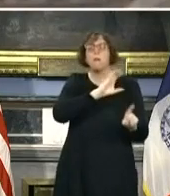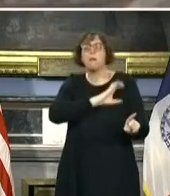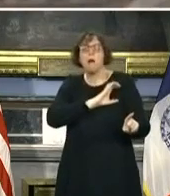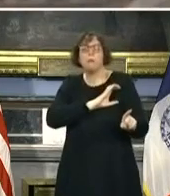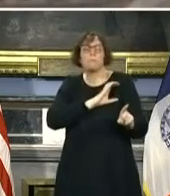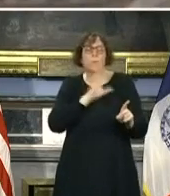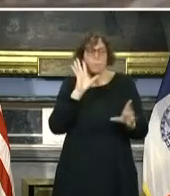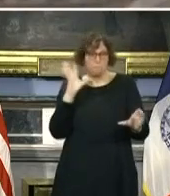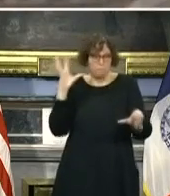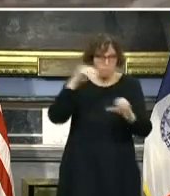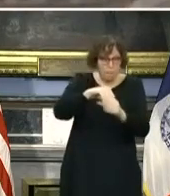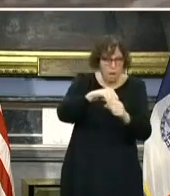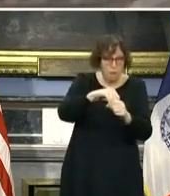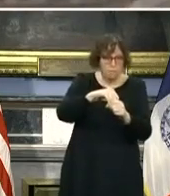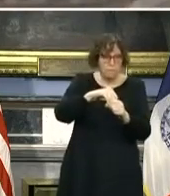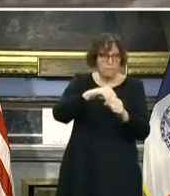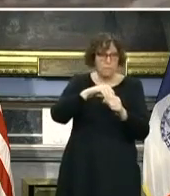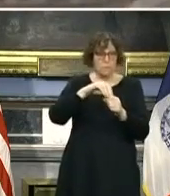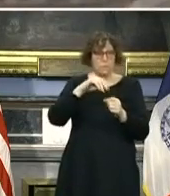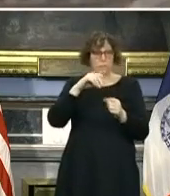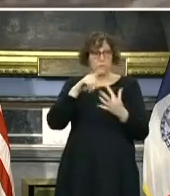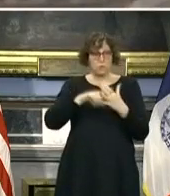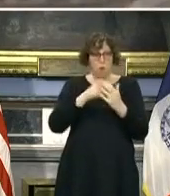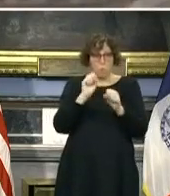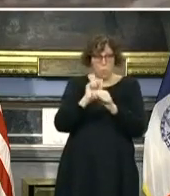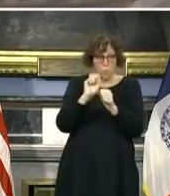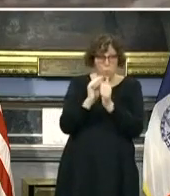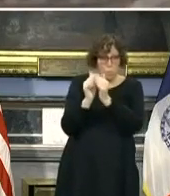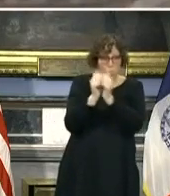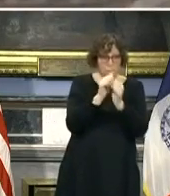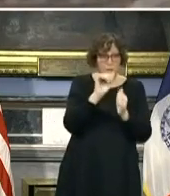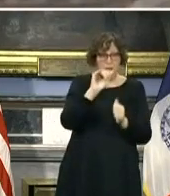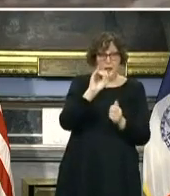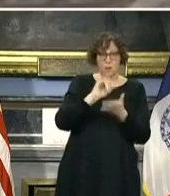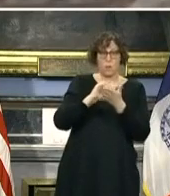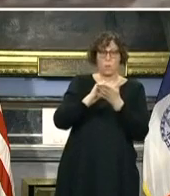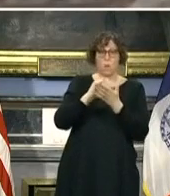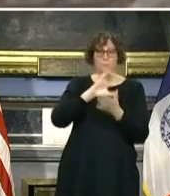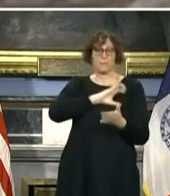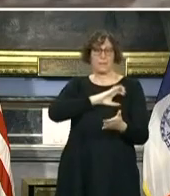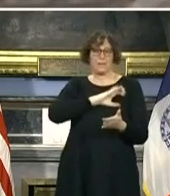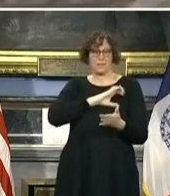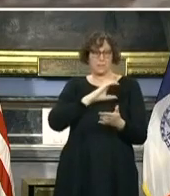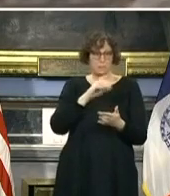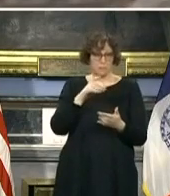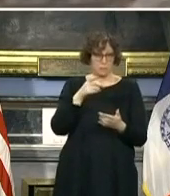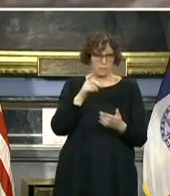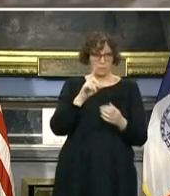God, and we've seen a high level of compliance with shelter-in-place and social distancing.